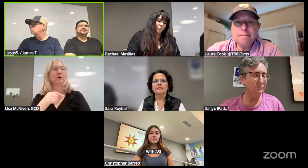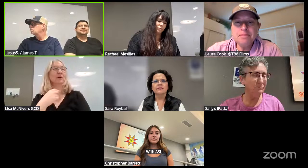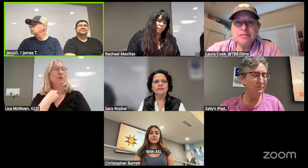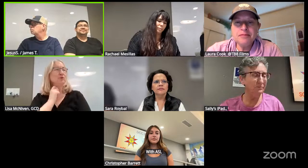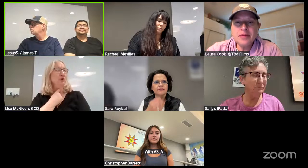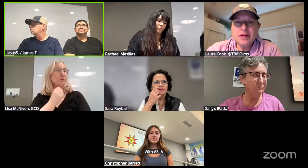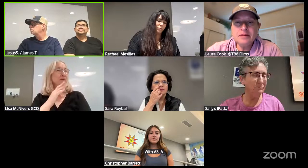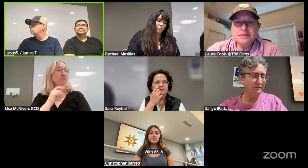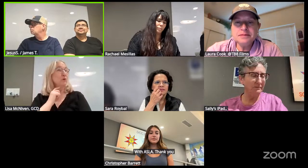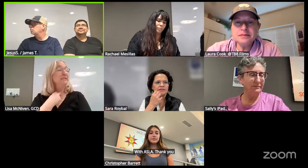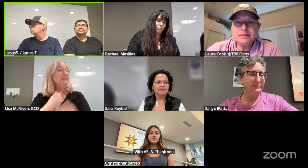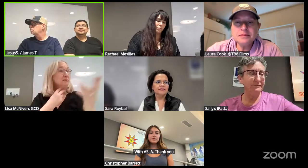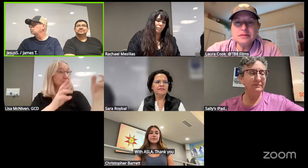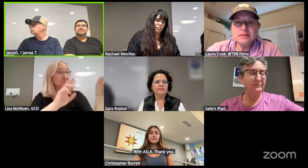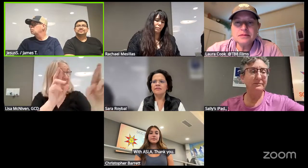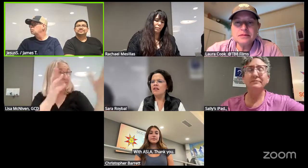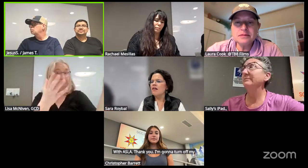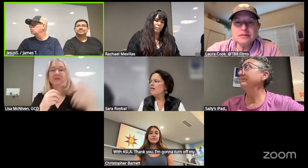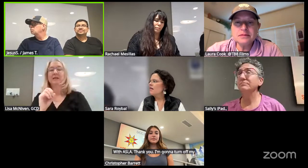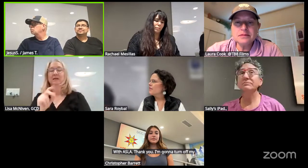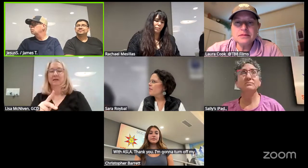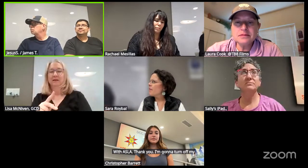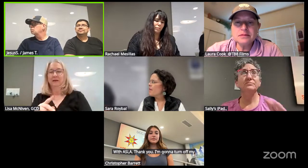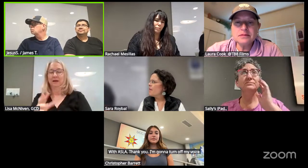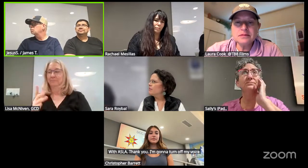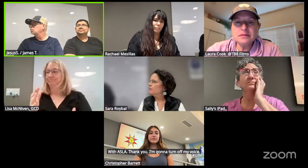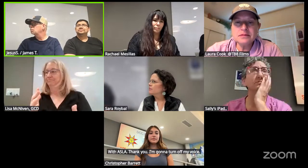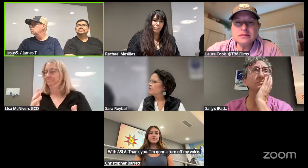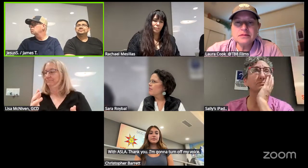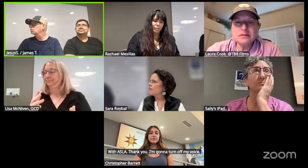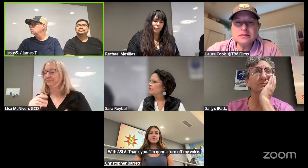you. I'm gonna turn off my voice. Ready?